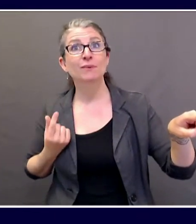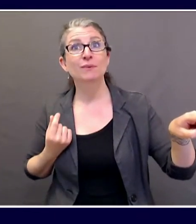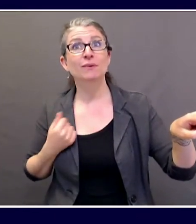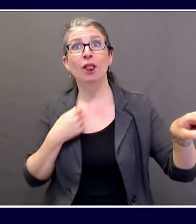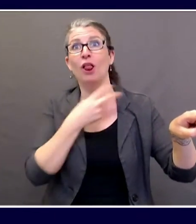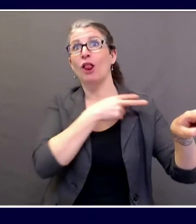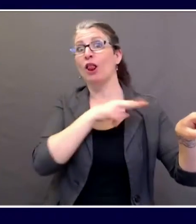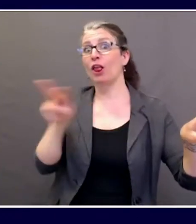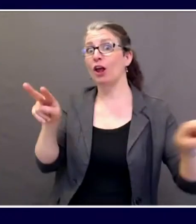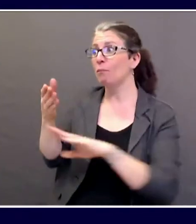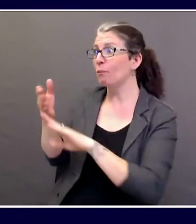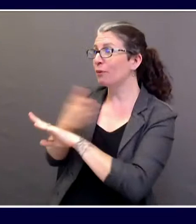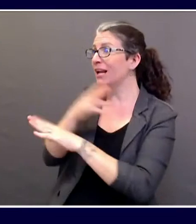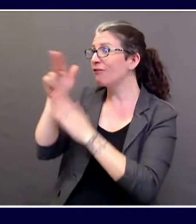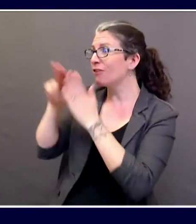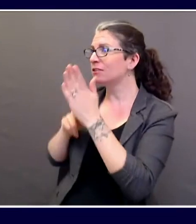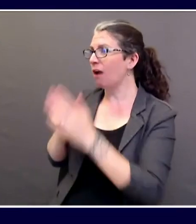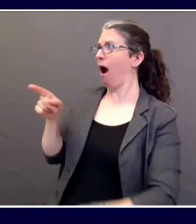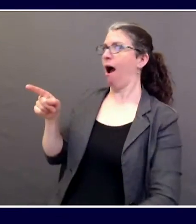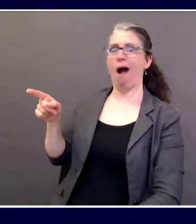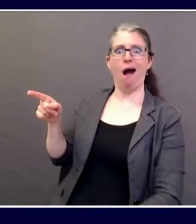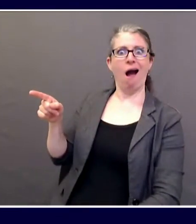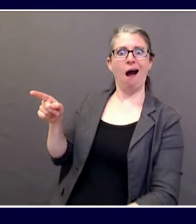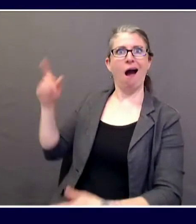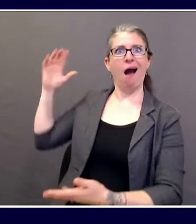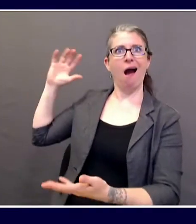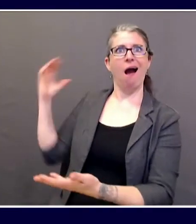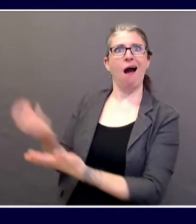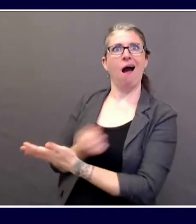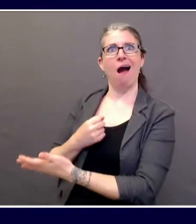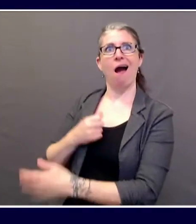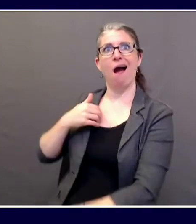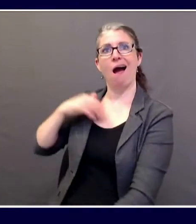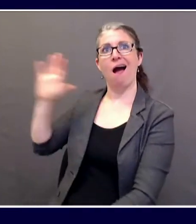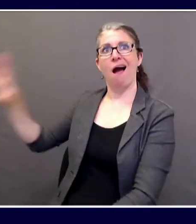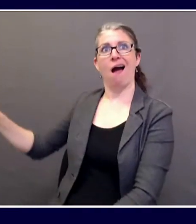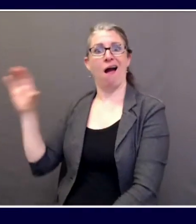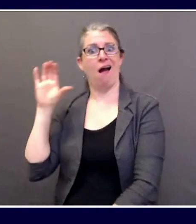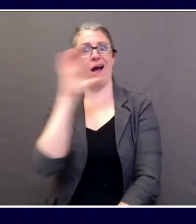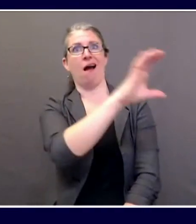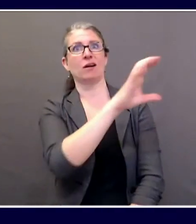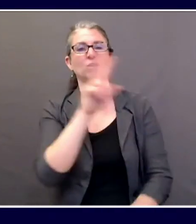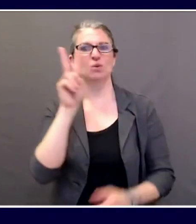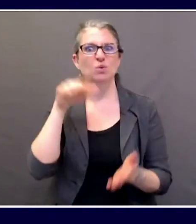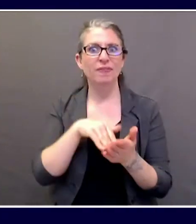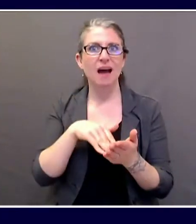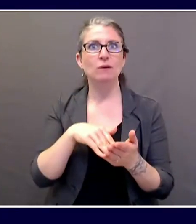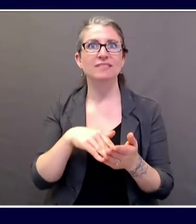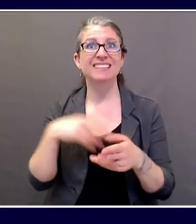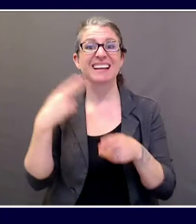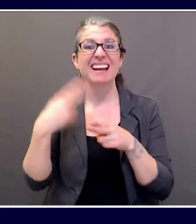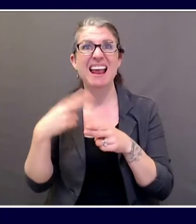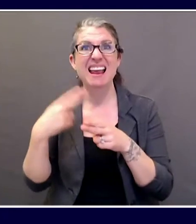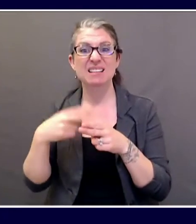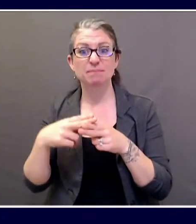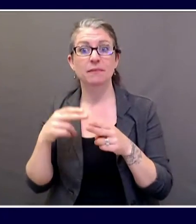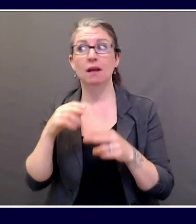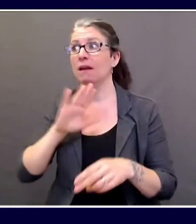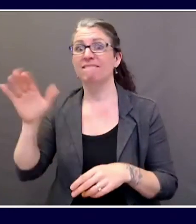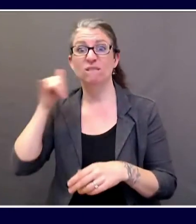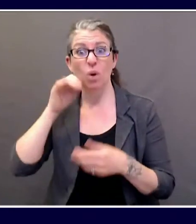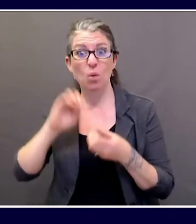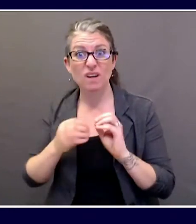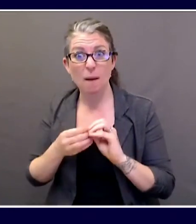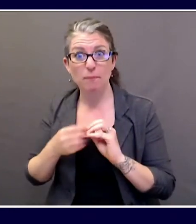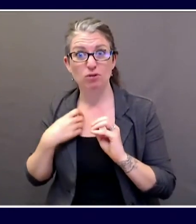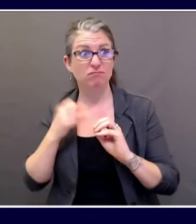were able to give them a couple of thousand names and phone numbers of people who had pre-registered in their